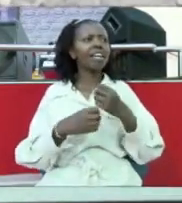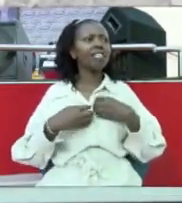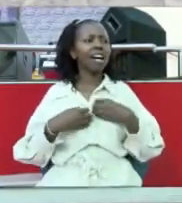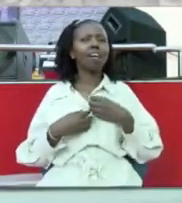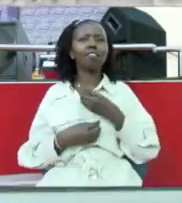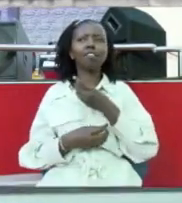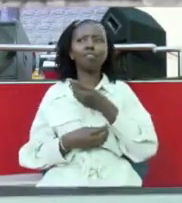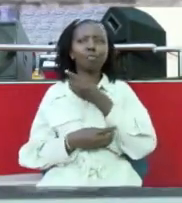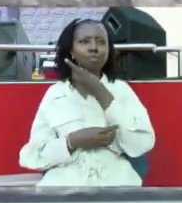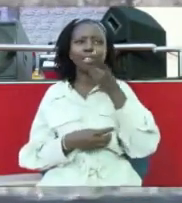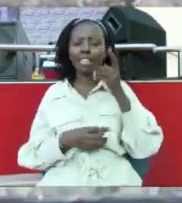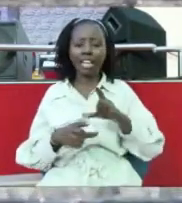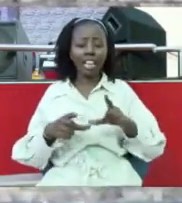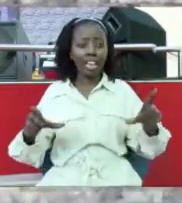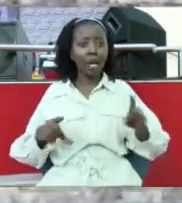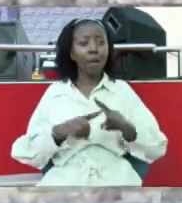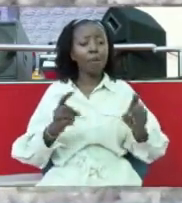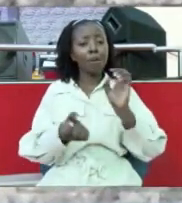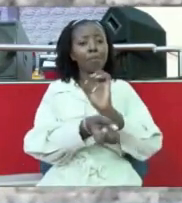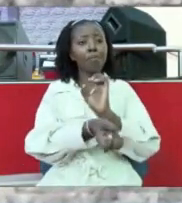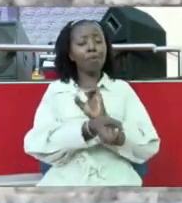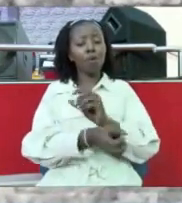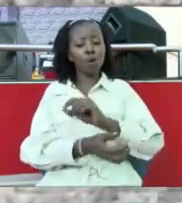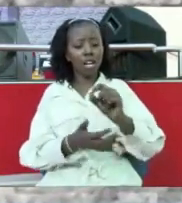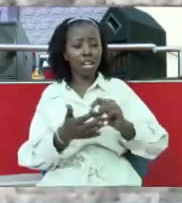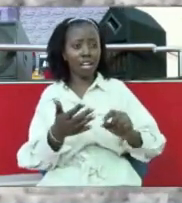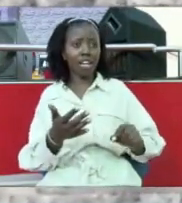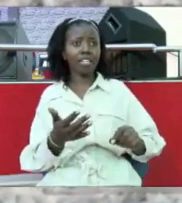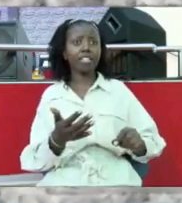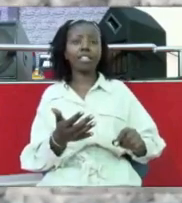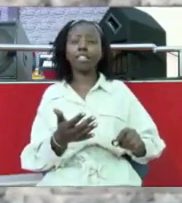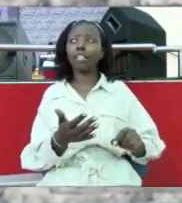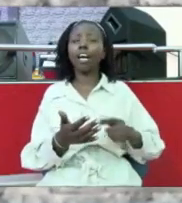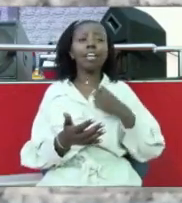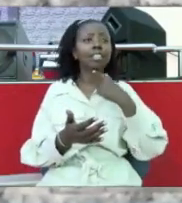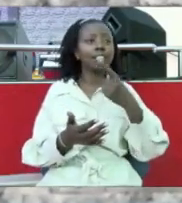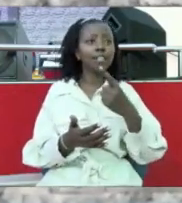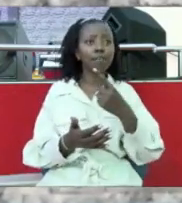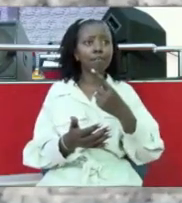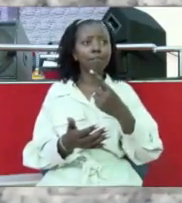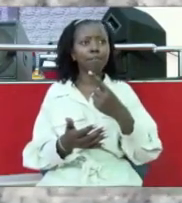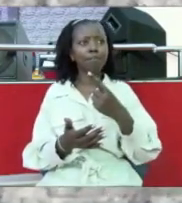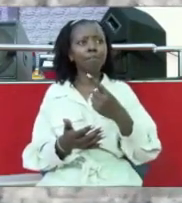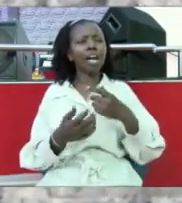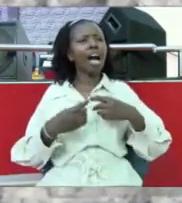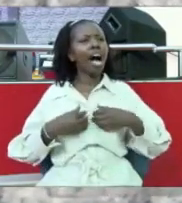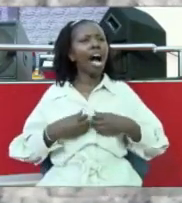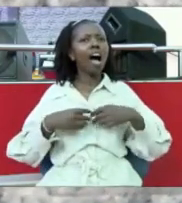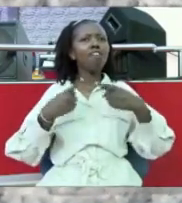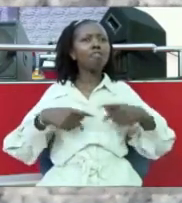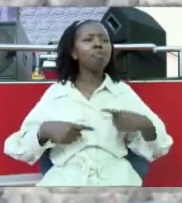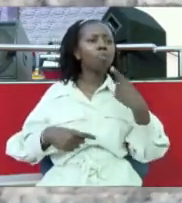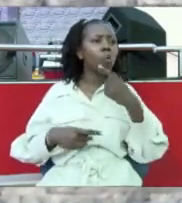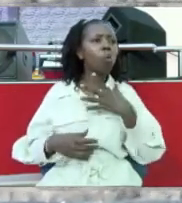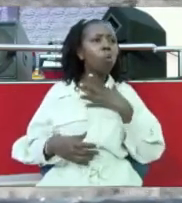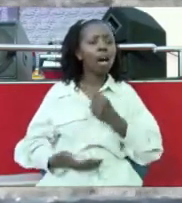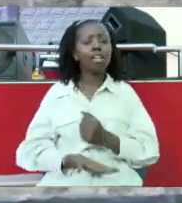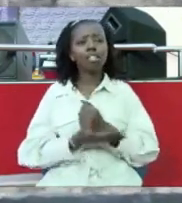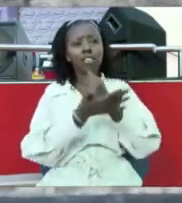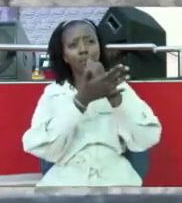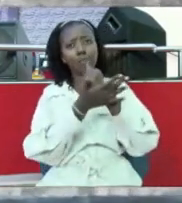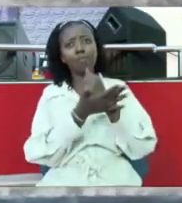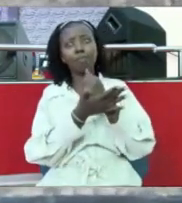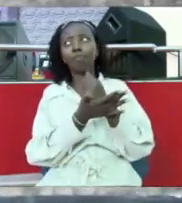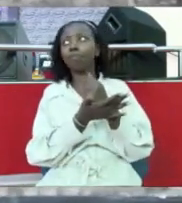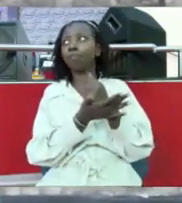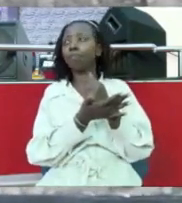na njaa. But Paul is writing to the Corinthians. Lakini Paulo anawaandikia Wakorintho. He's telling them. Anawaambia. There are people that need help. Kuna watu wanahitaji msaada.